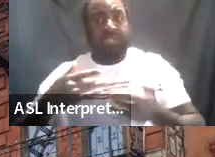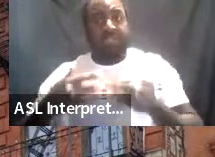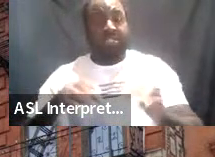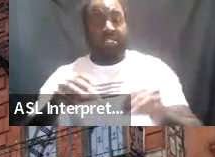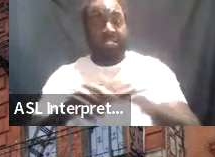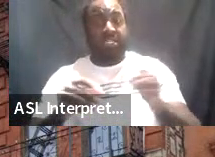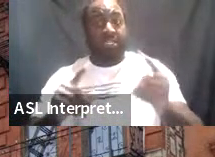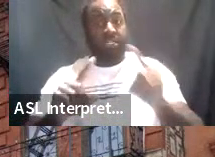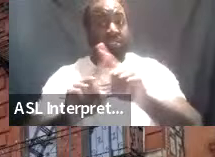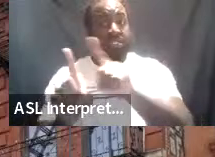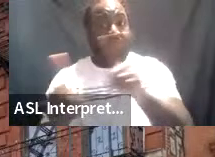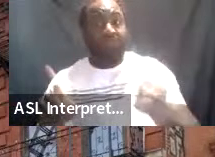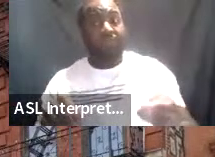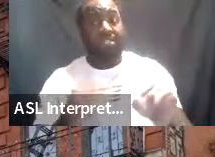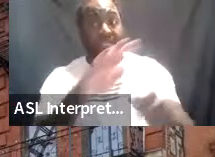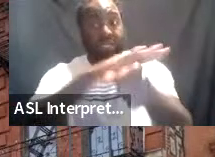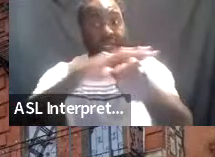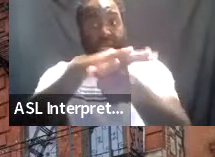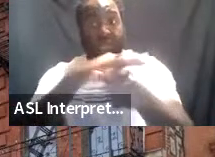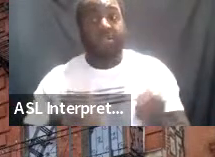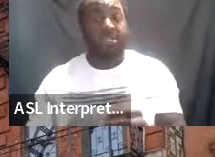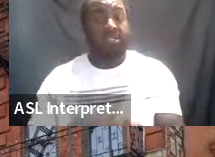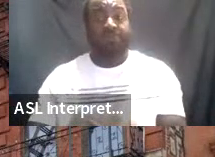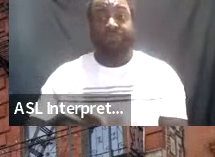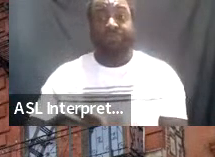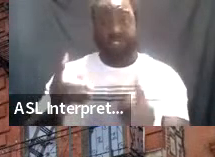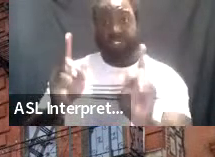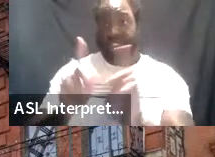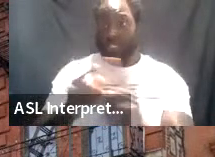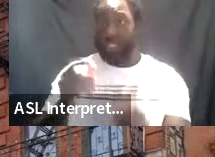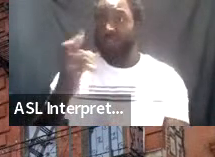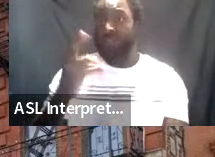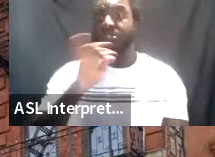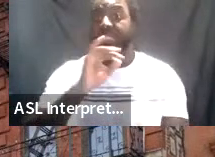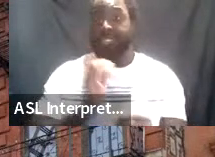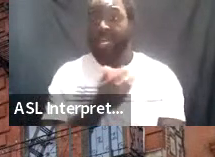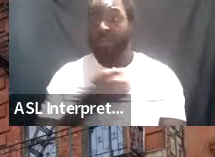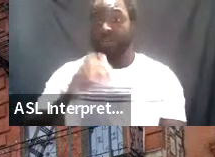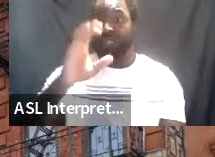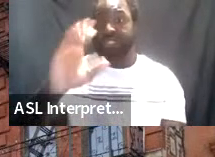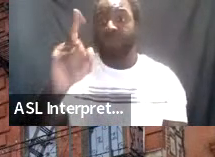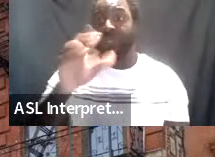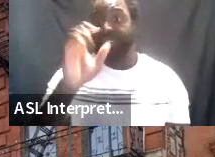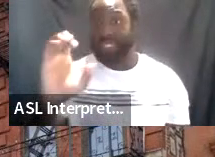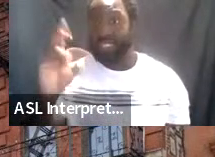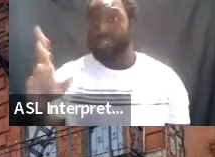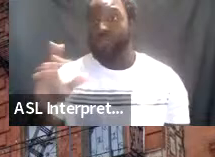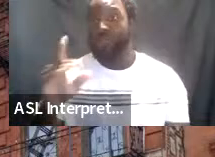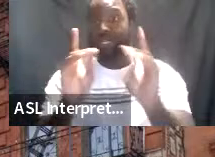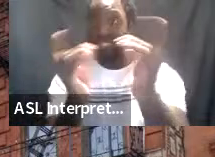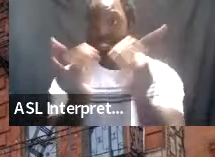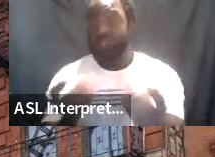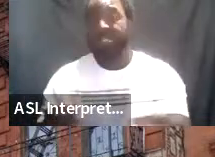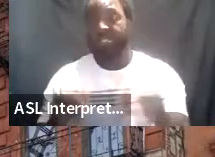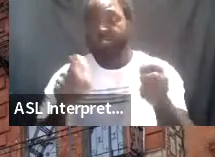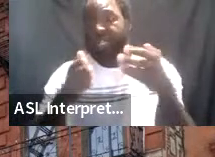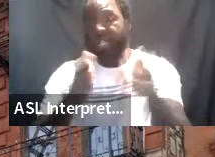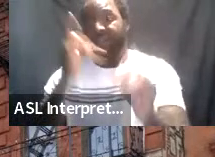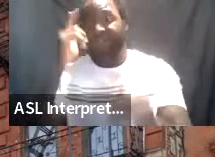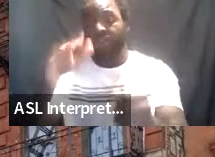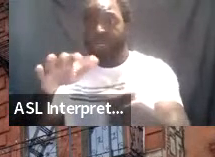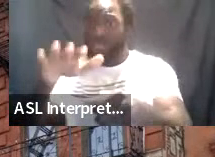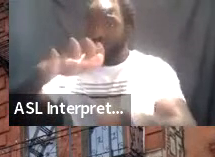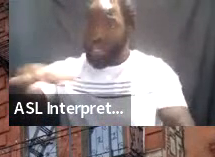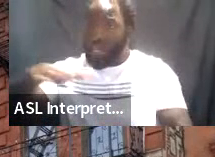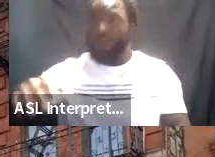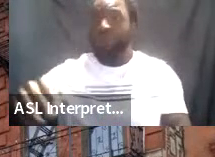neighborhood commercial districts, these being our C1 and our C2 districts, we think that they should allow for the same mix of local retail and